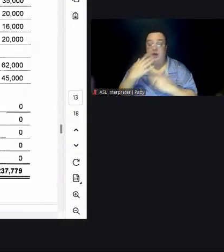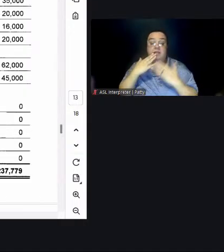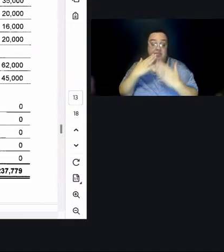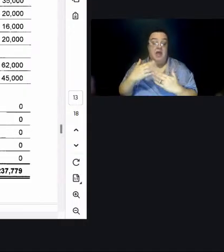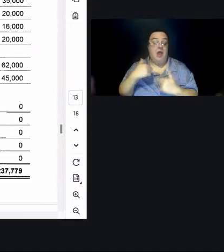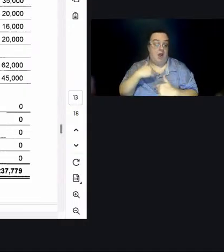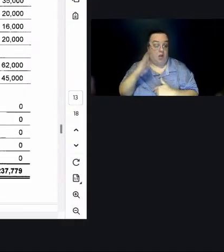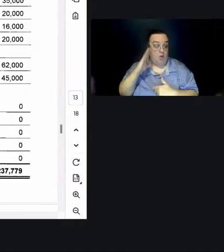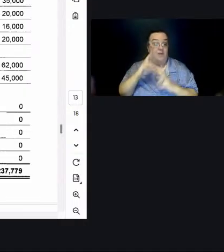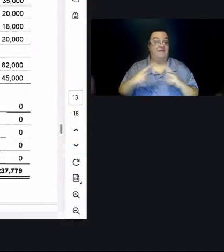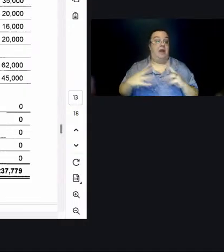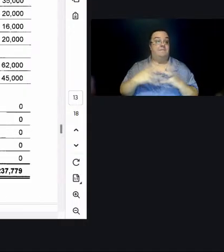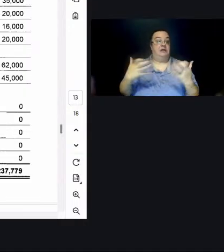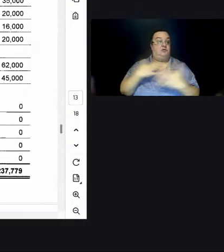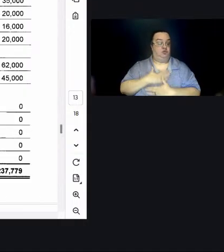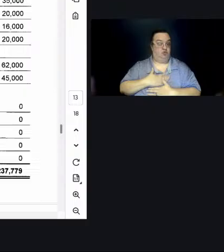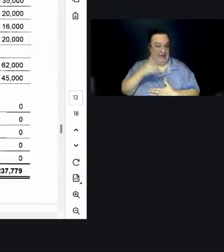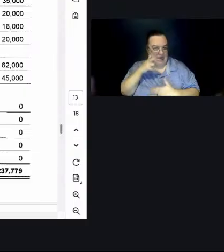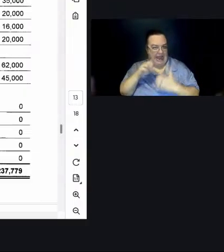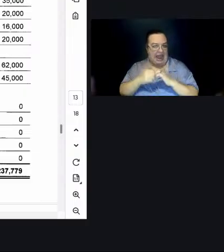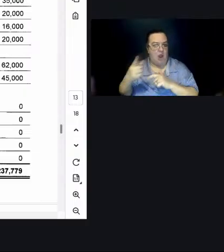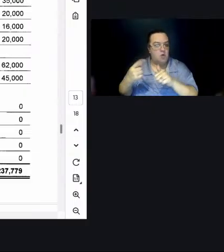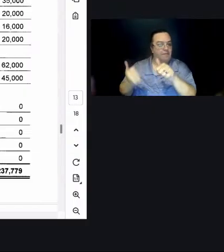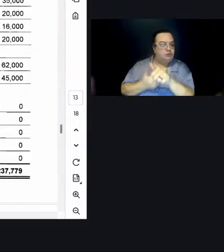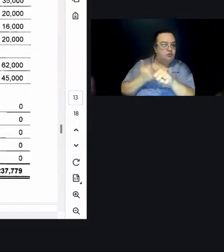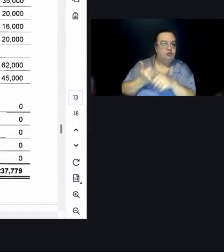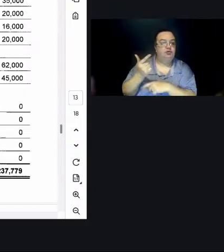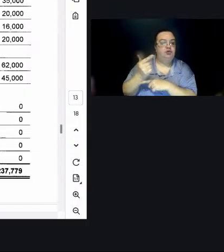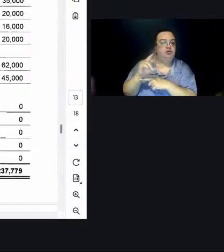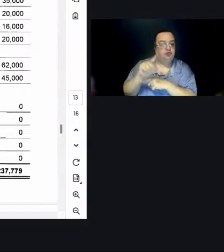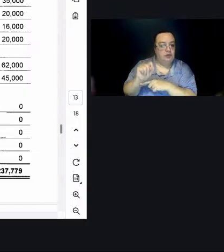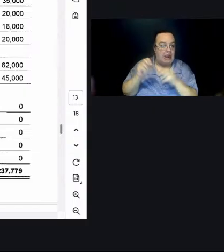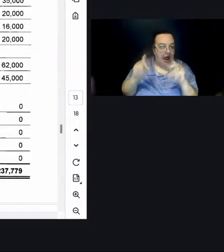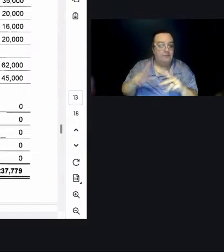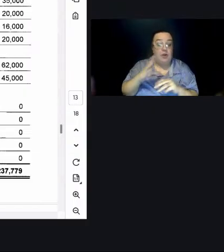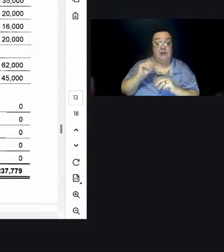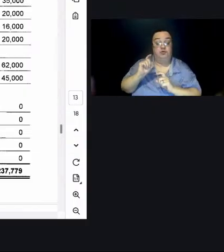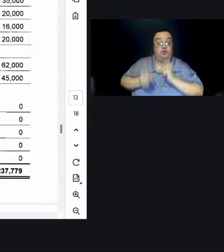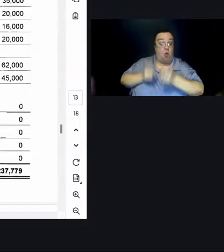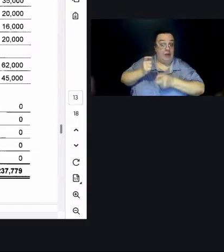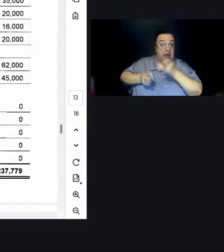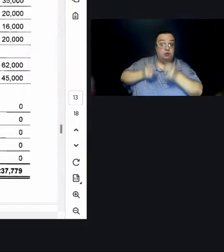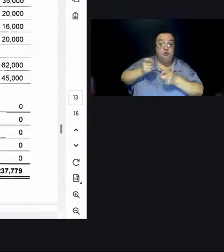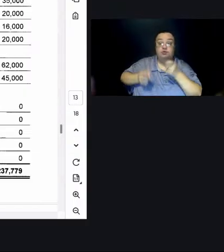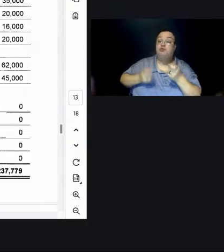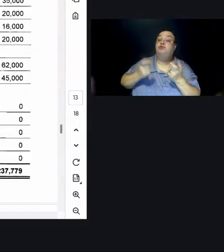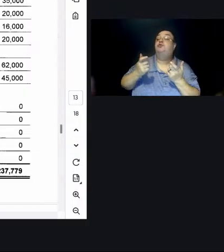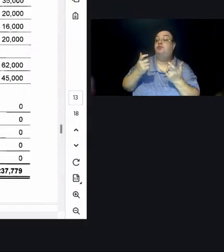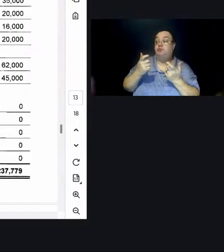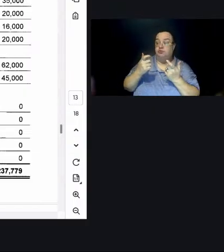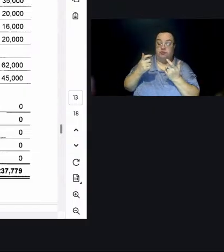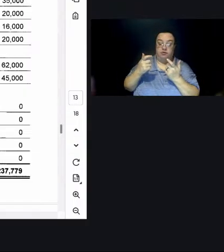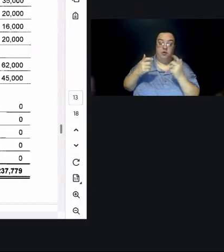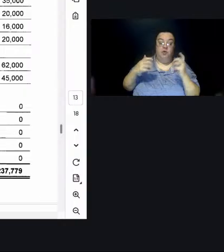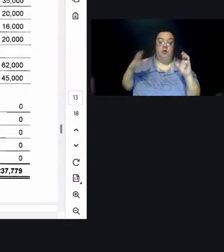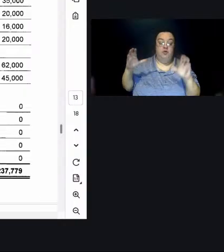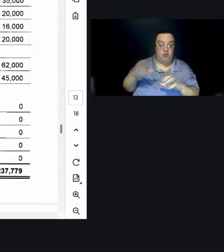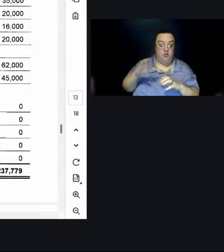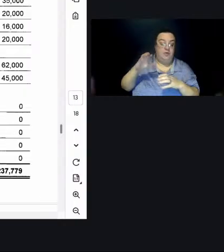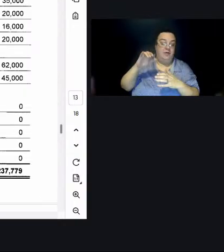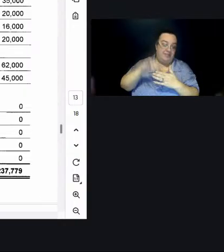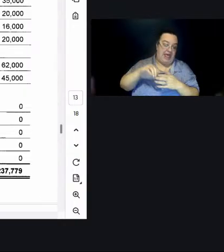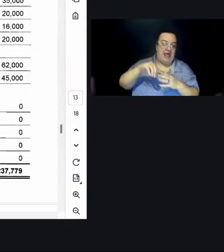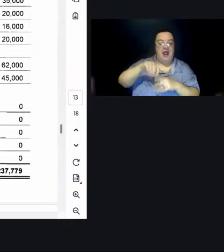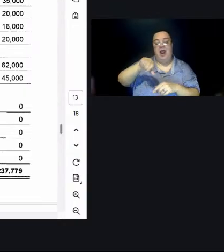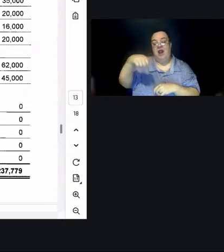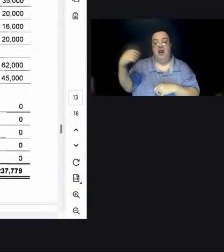enjoyed hearing is how you're pursuing grant opportunities and donations. And that, doing that under another hat, it's